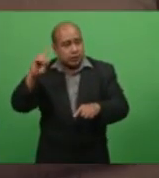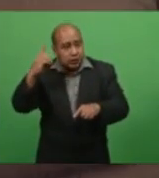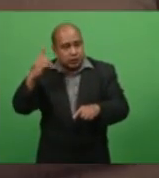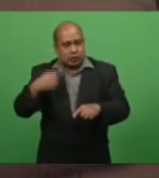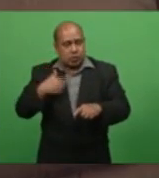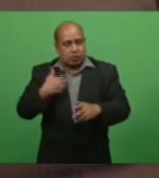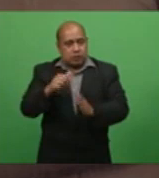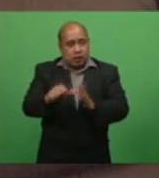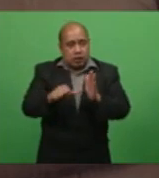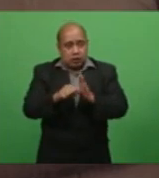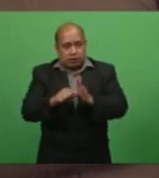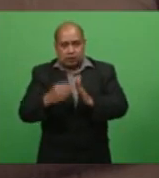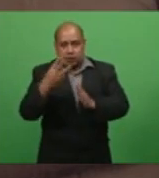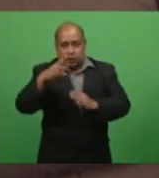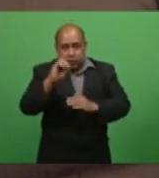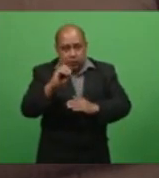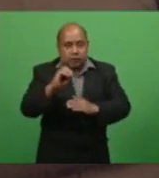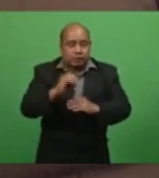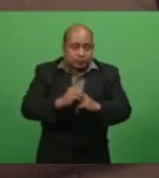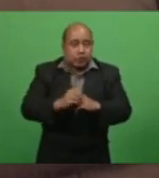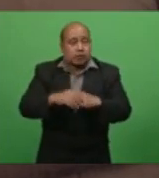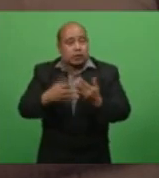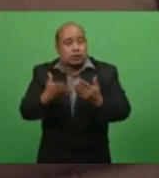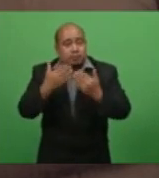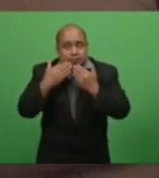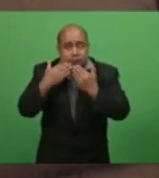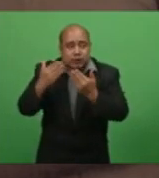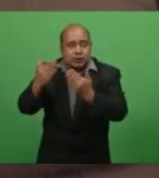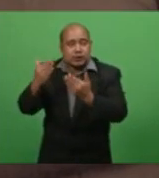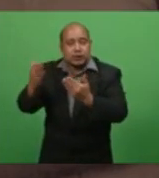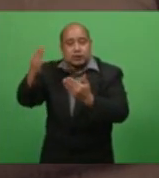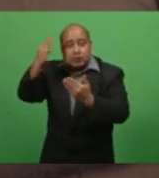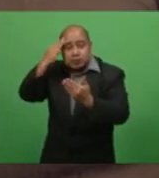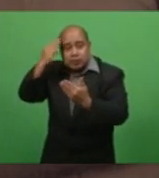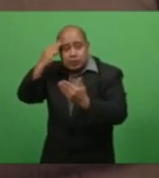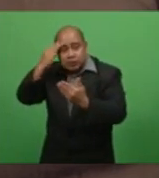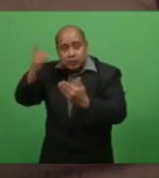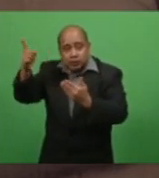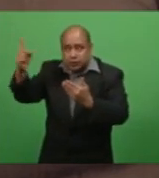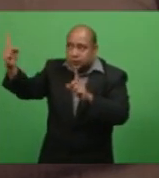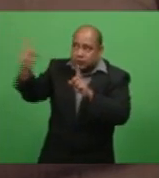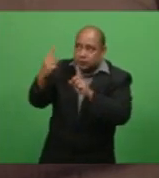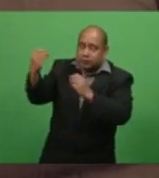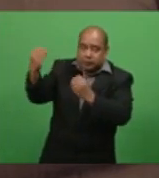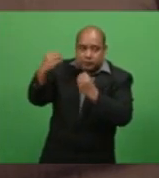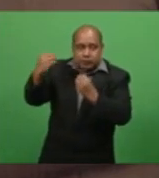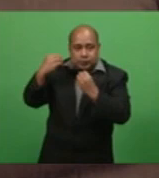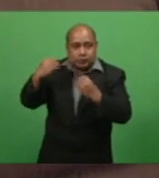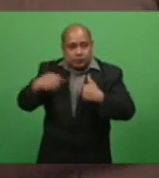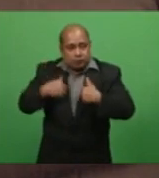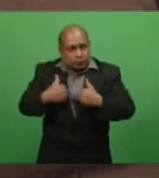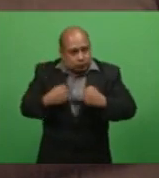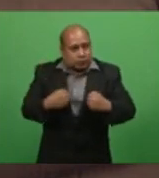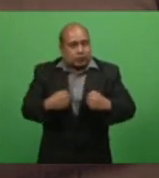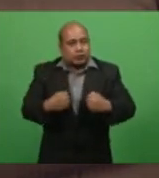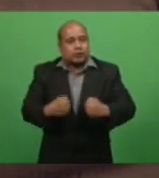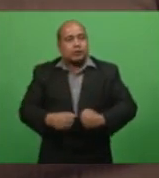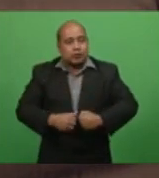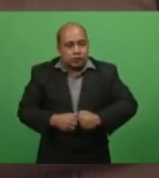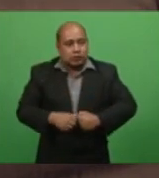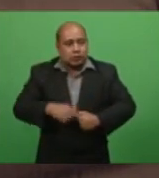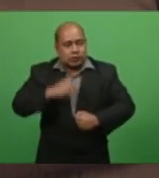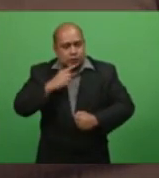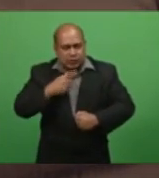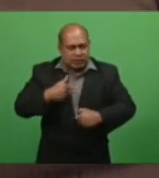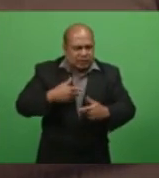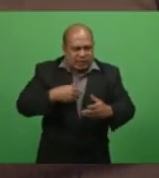she's always taught me something. It's always to be strong. When everyone else is struggling, you have to remain strong. Have